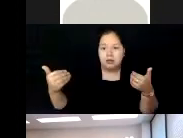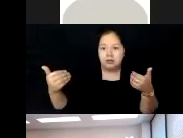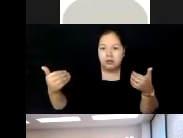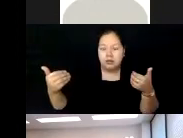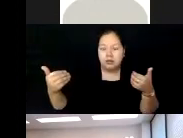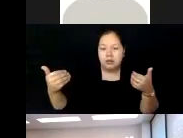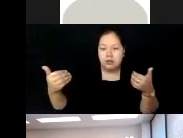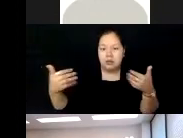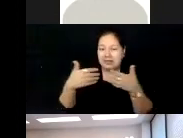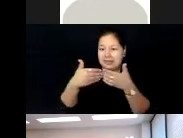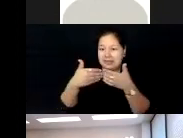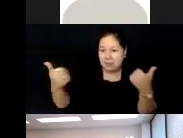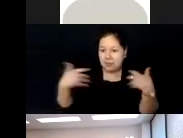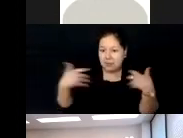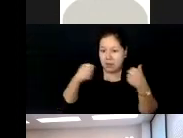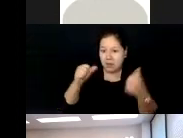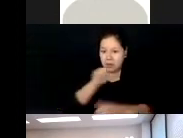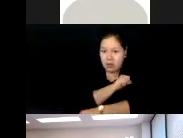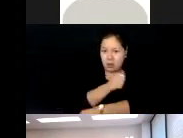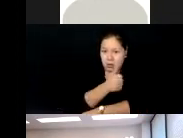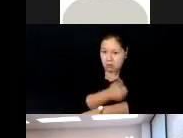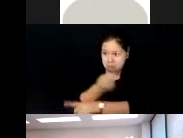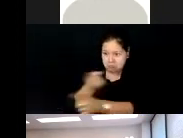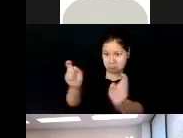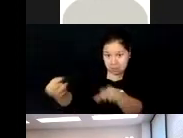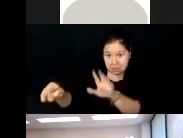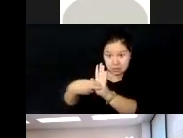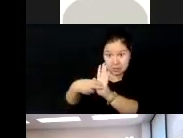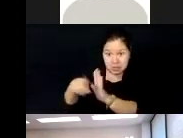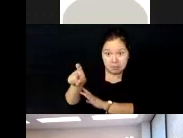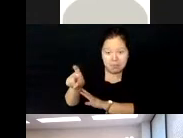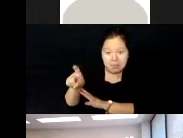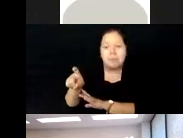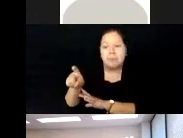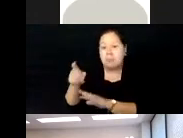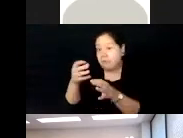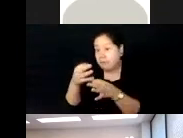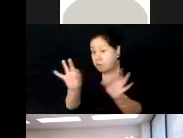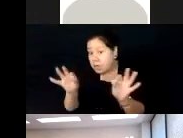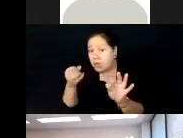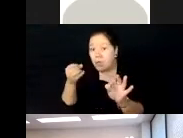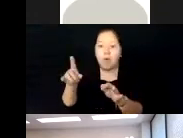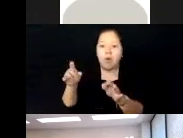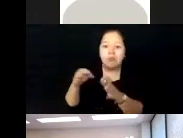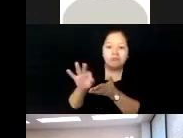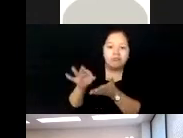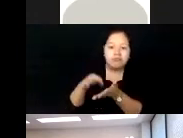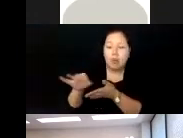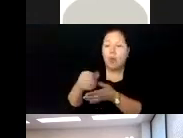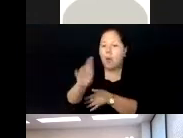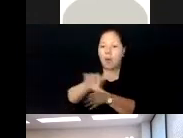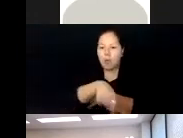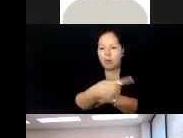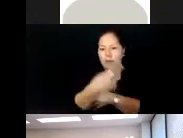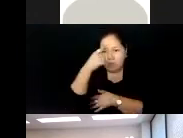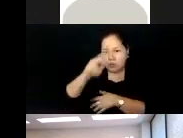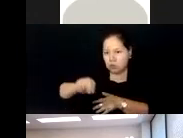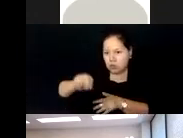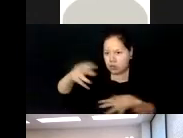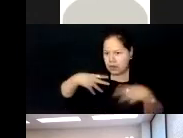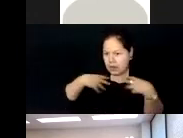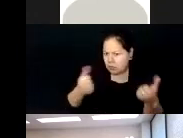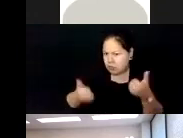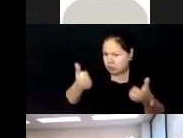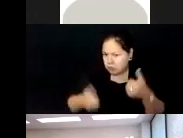scope for people to sign up at cost, or is it right now intended for Northern Health employees? Oh,